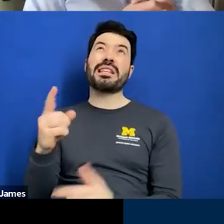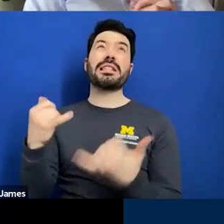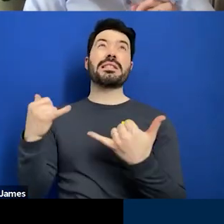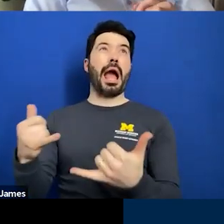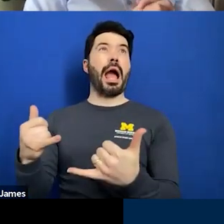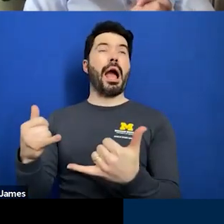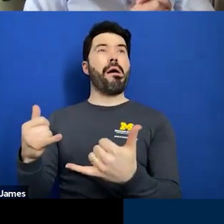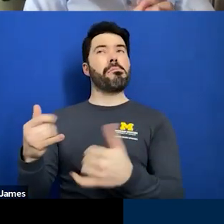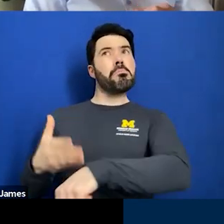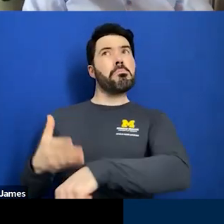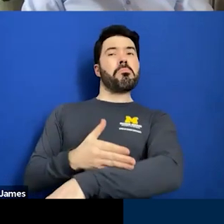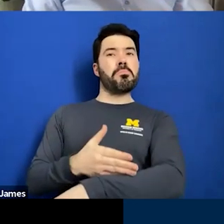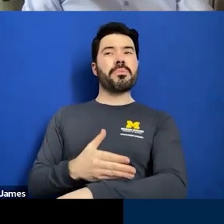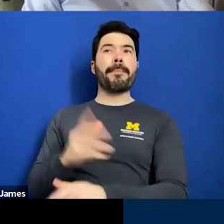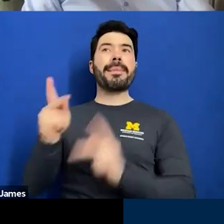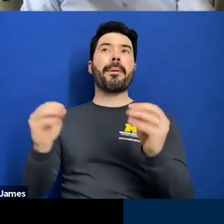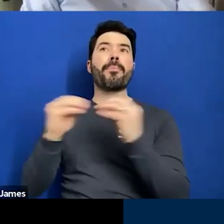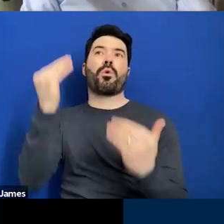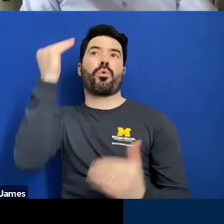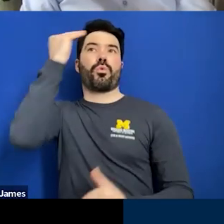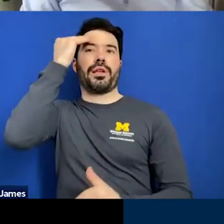because there's more awareness of dementia and its effects